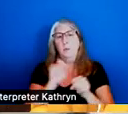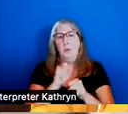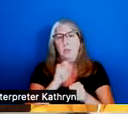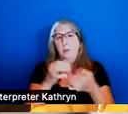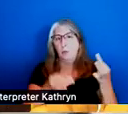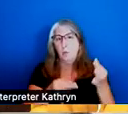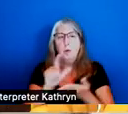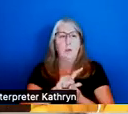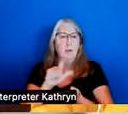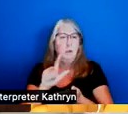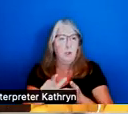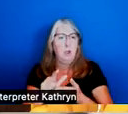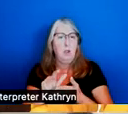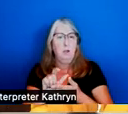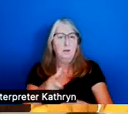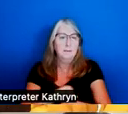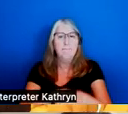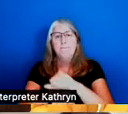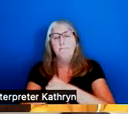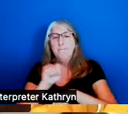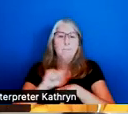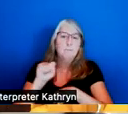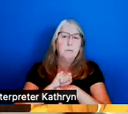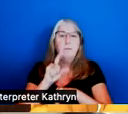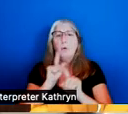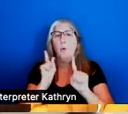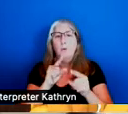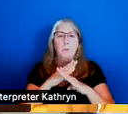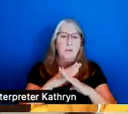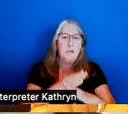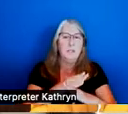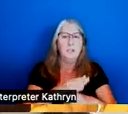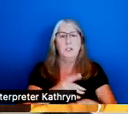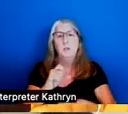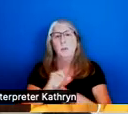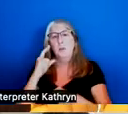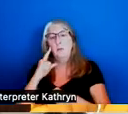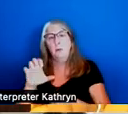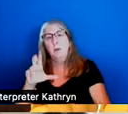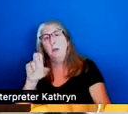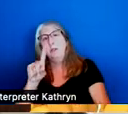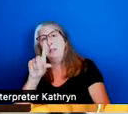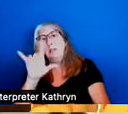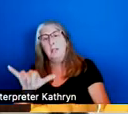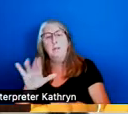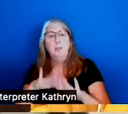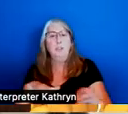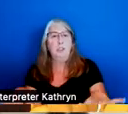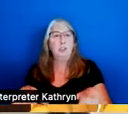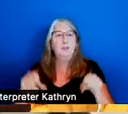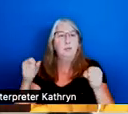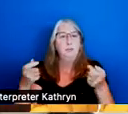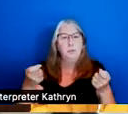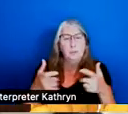law, in the trenches, getting orders of protection, working to get custody for clients and for the survivors I